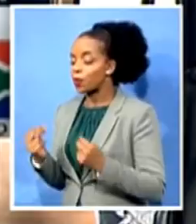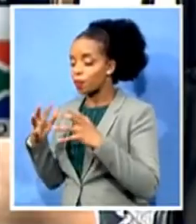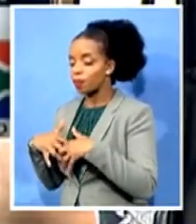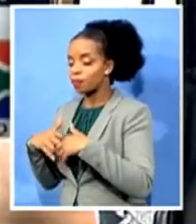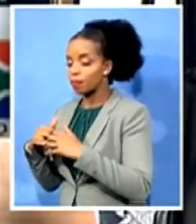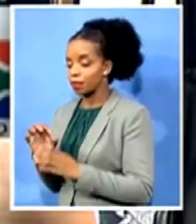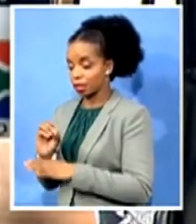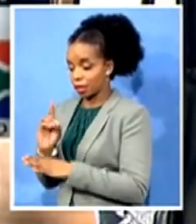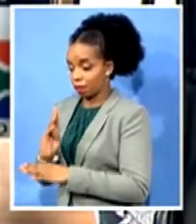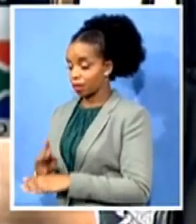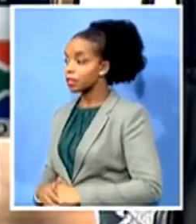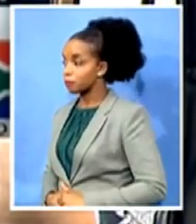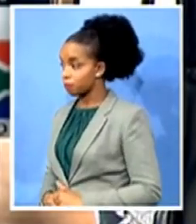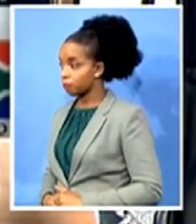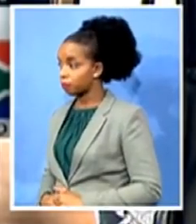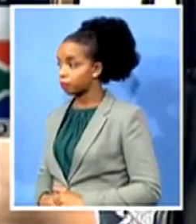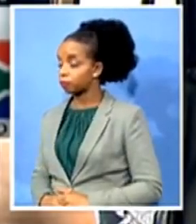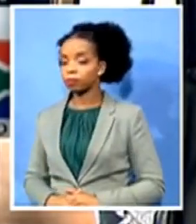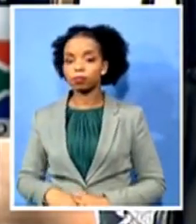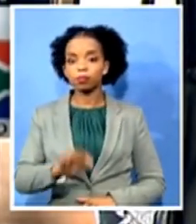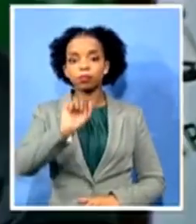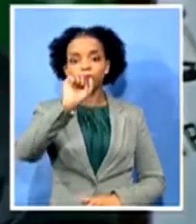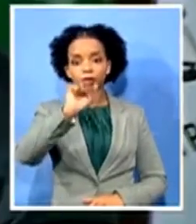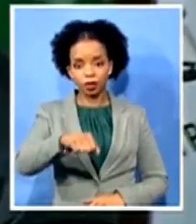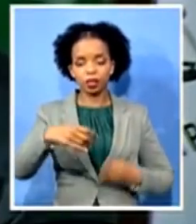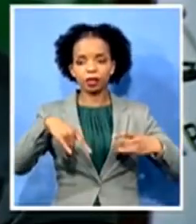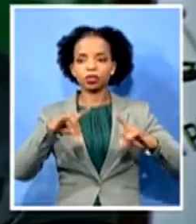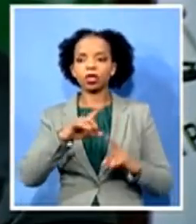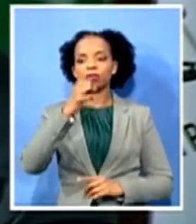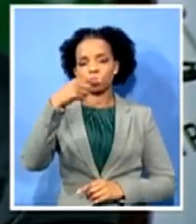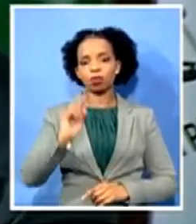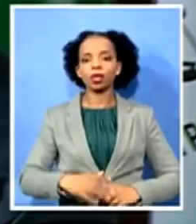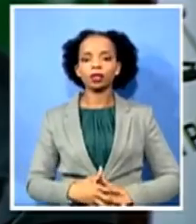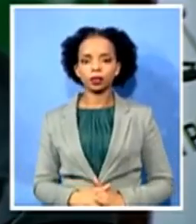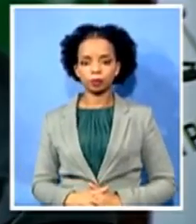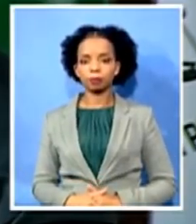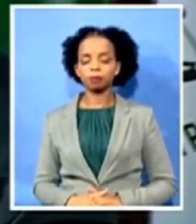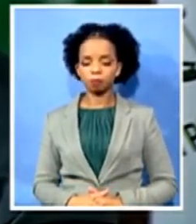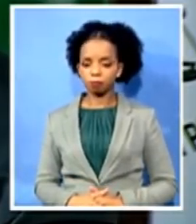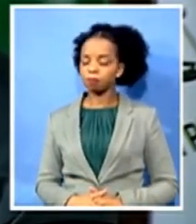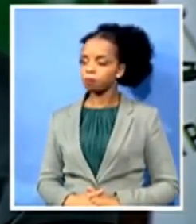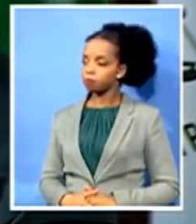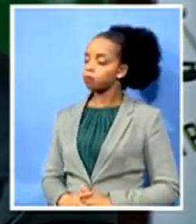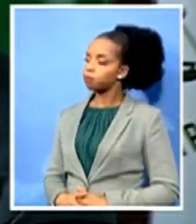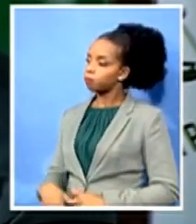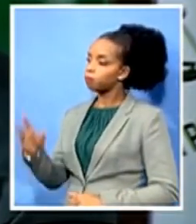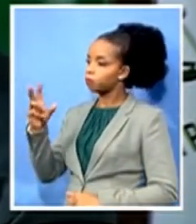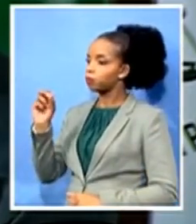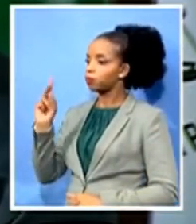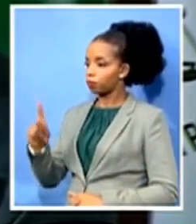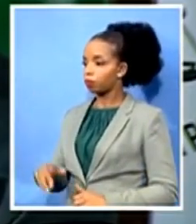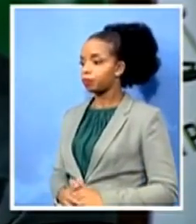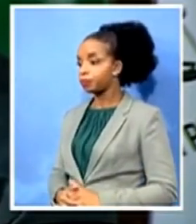Yes, Chair, that's correct. Yes, okay. And what was your understanding